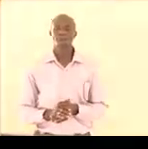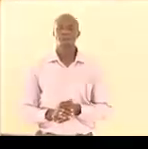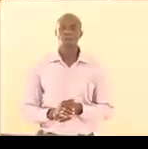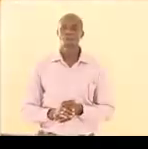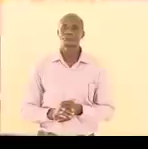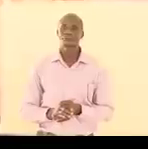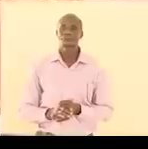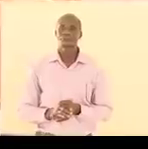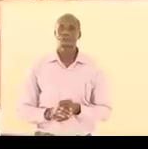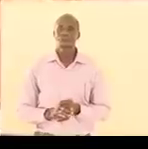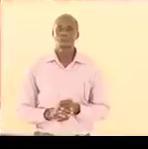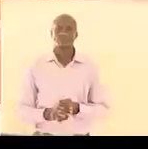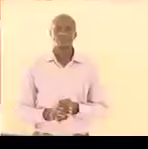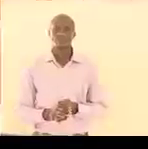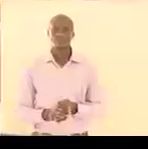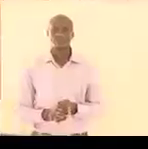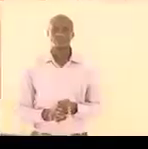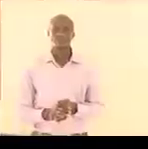for.